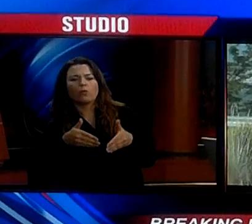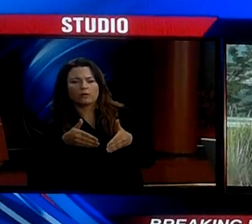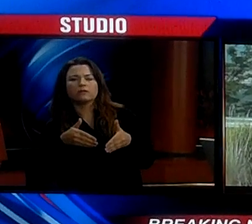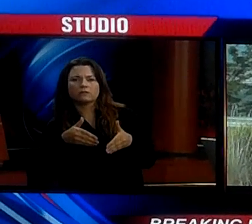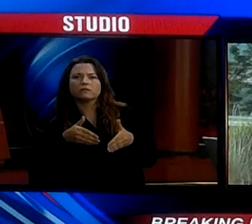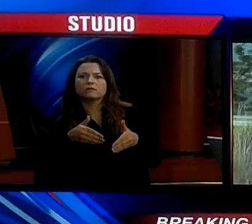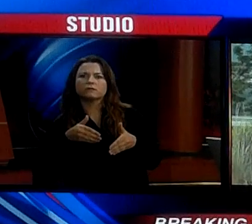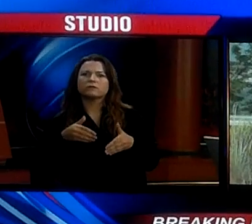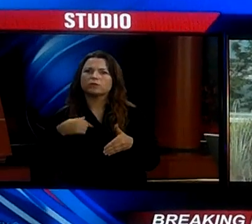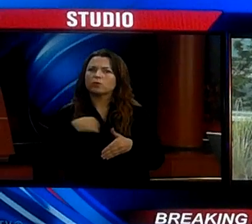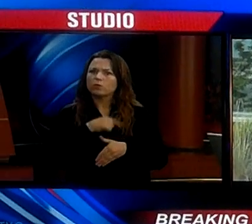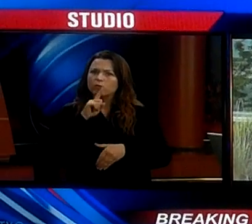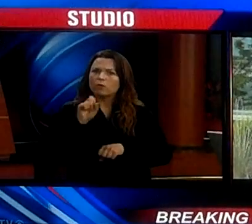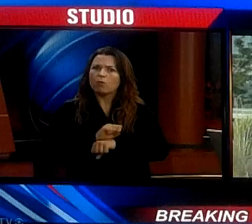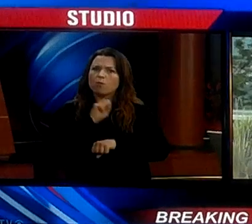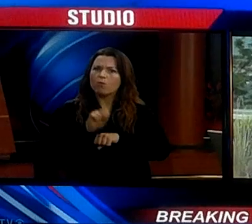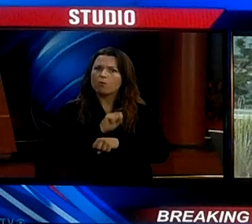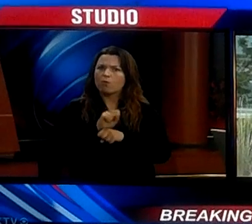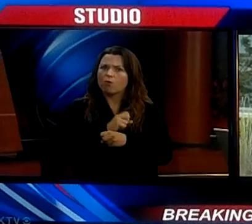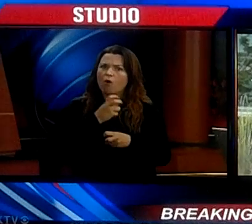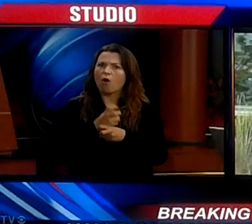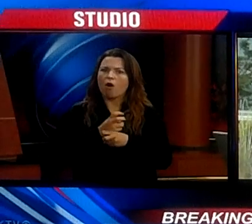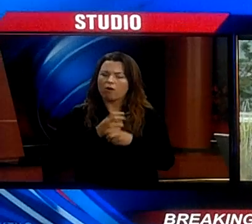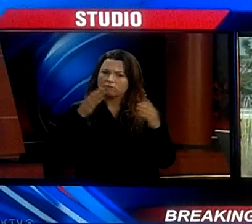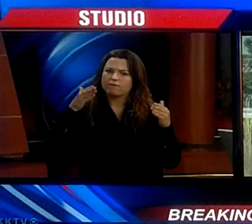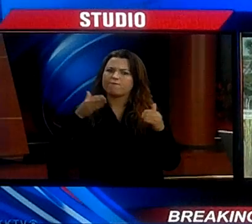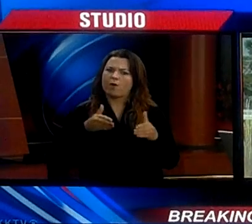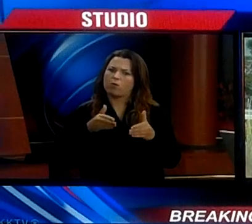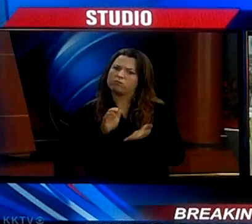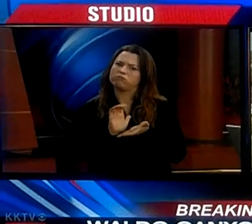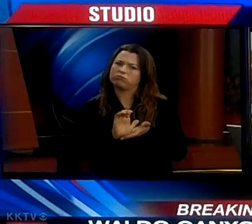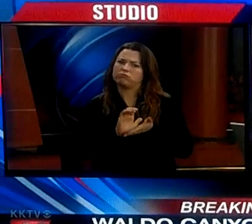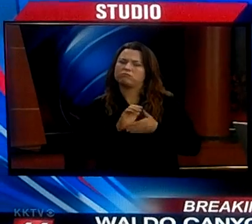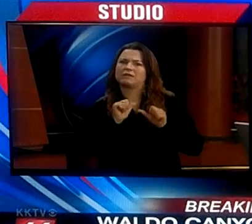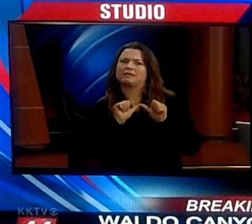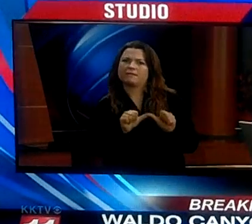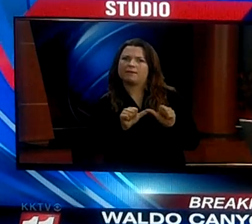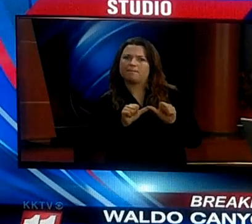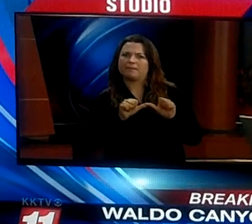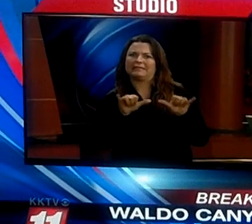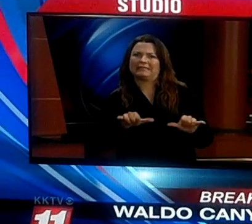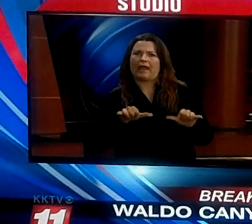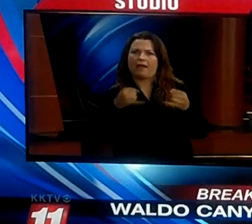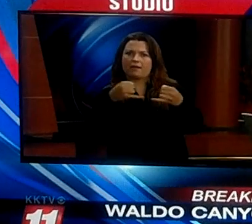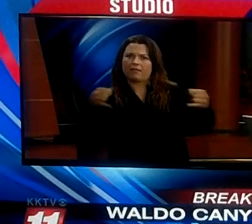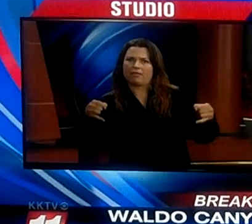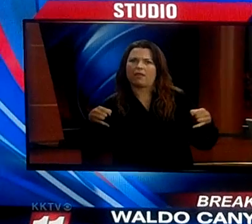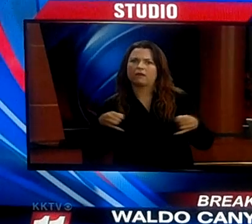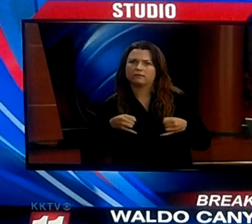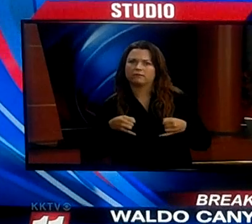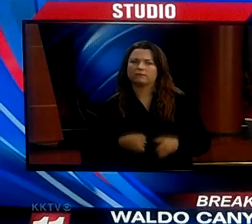to put muscle down on the ground in front of this fire and keep it in its containment lines.